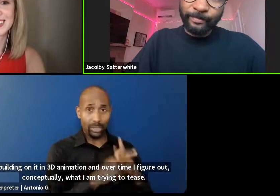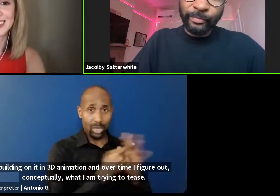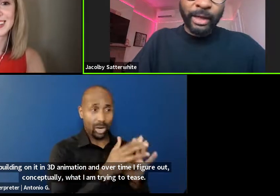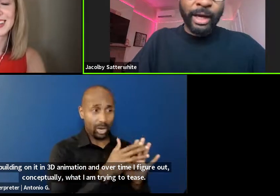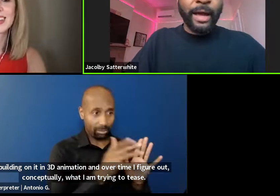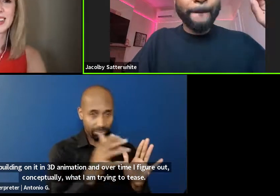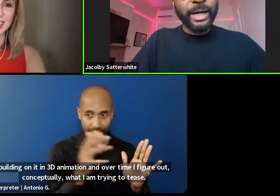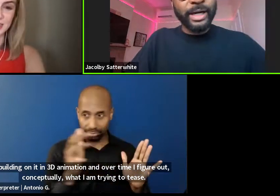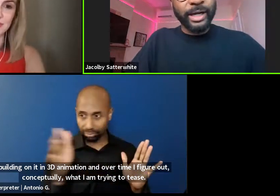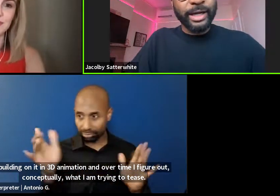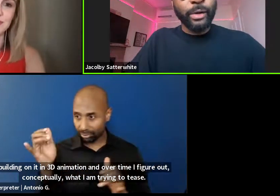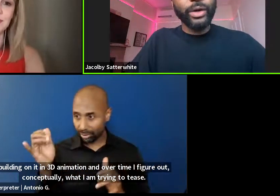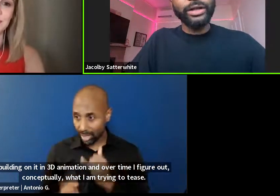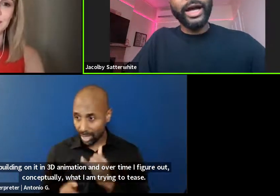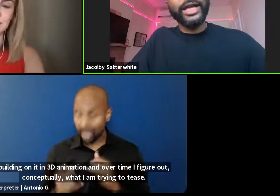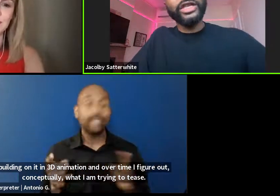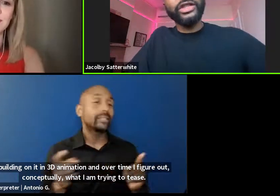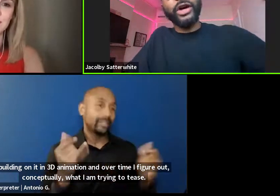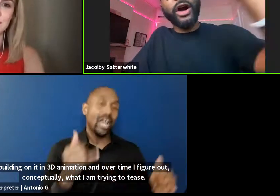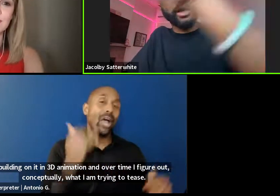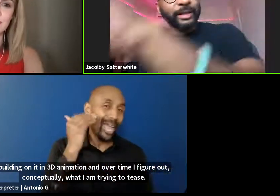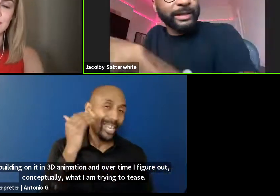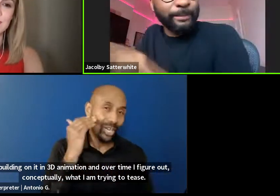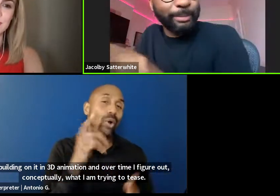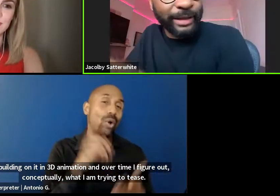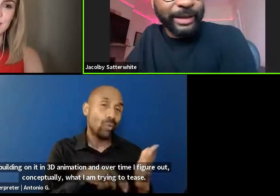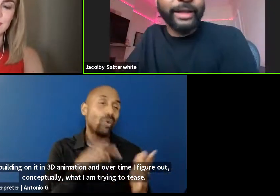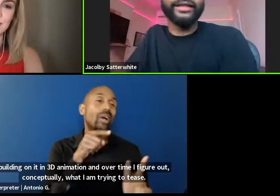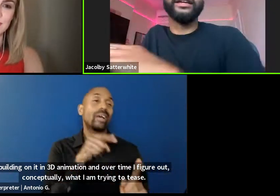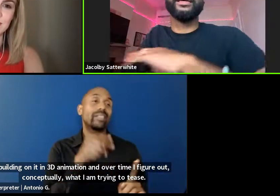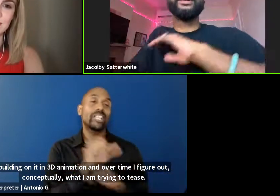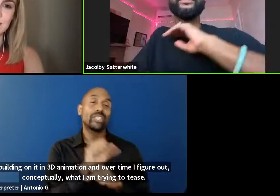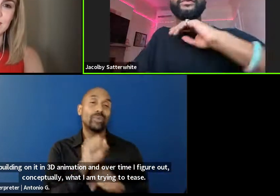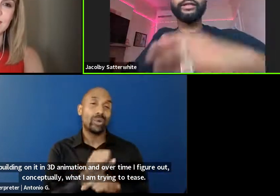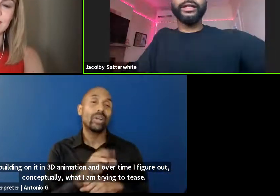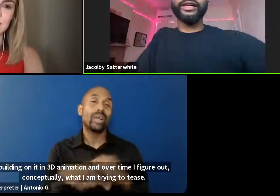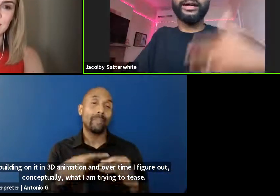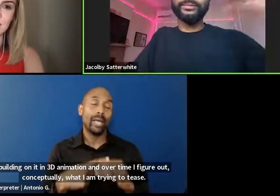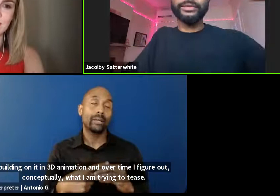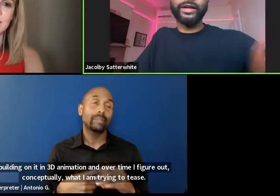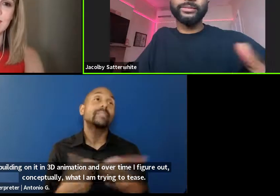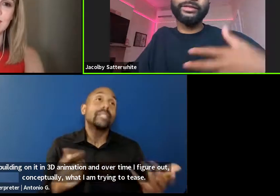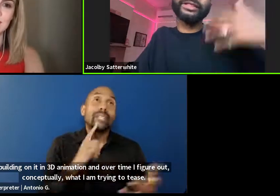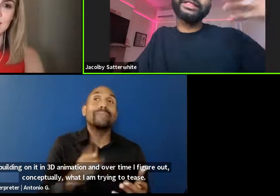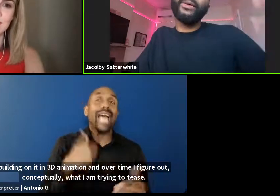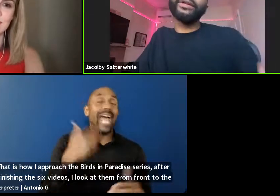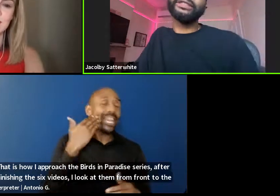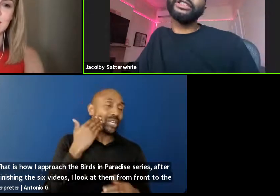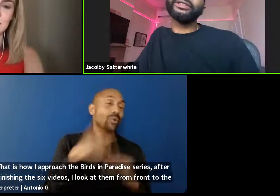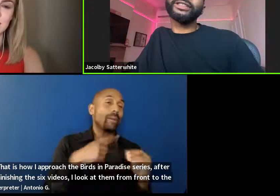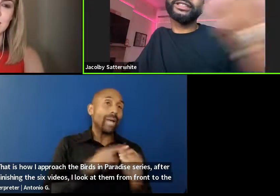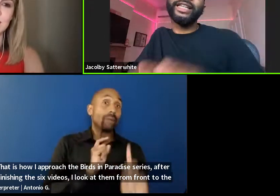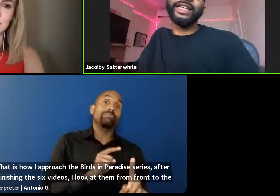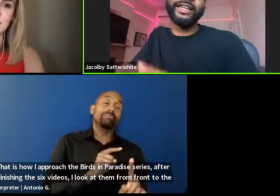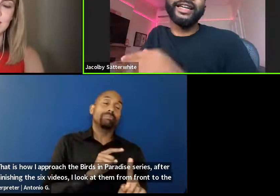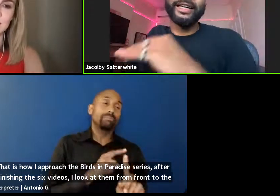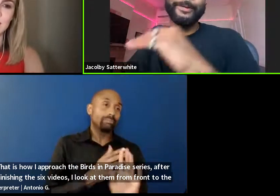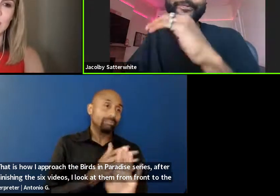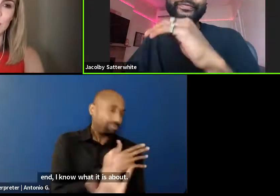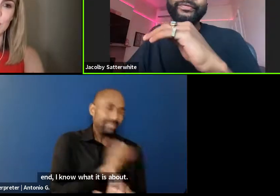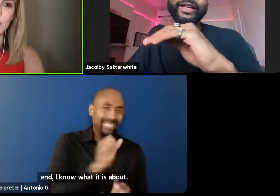time, but when the art is completed, it really comes home. So it's just not one of those things you have to